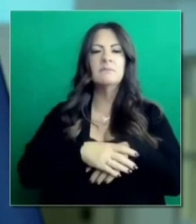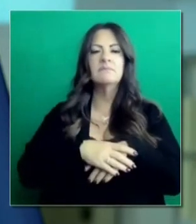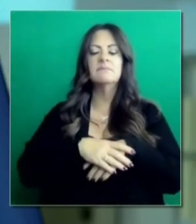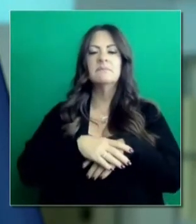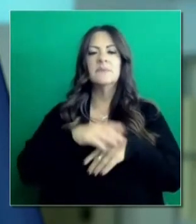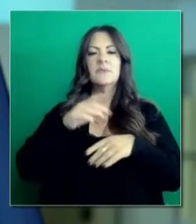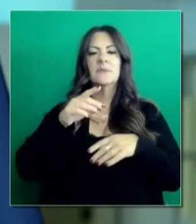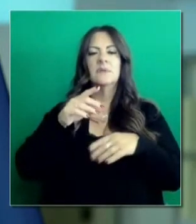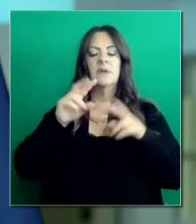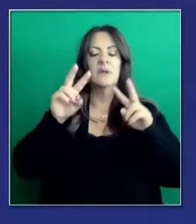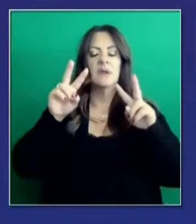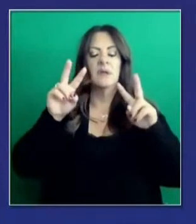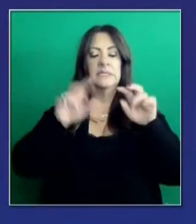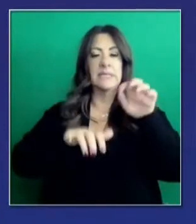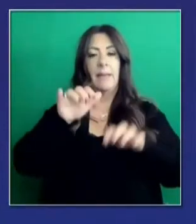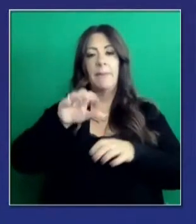Turn,